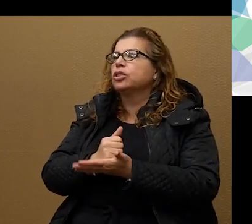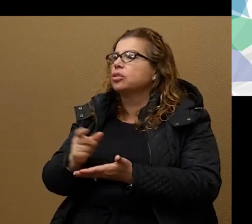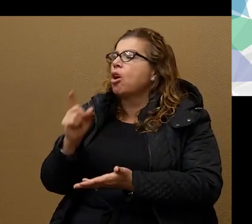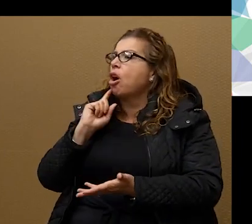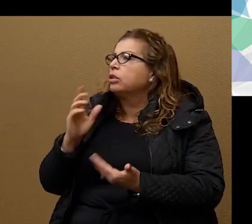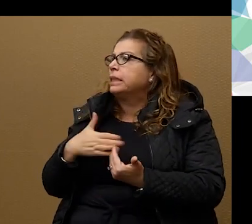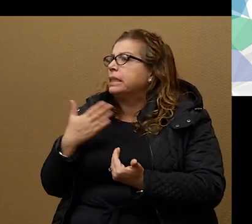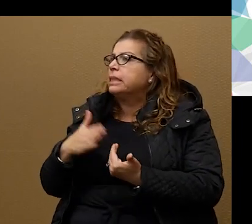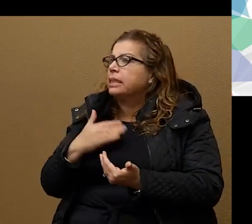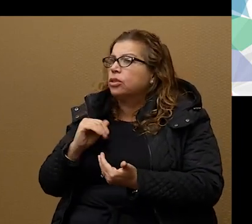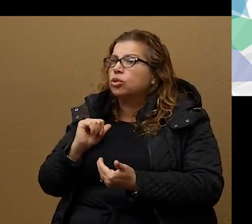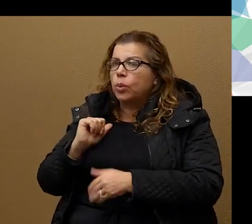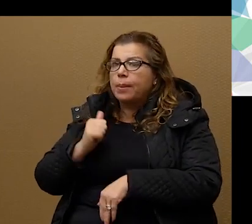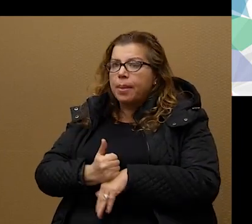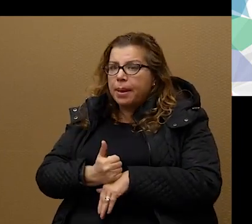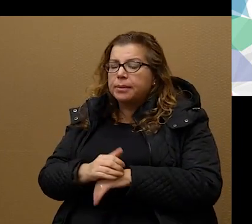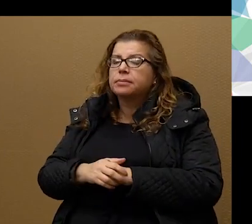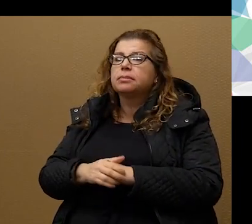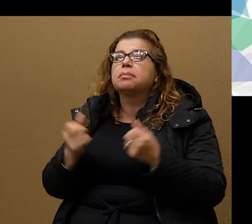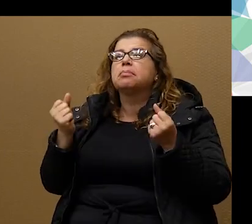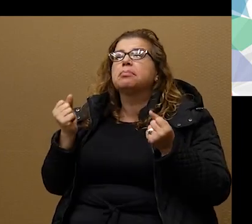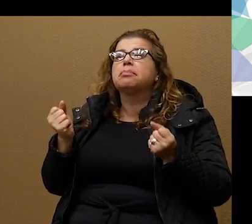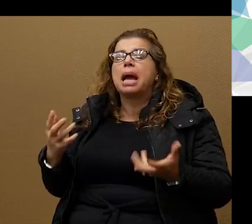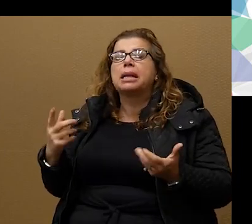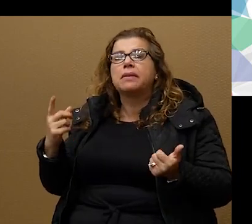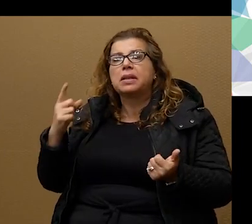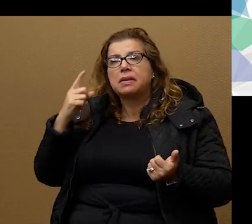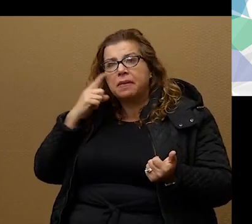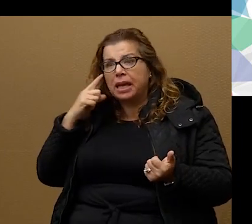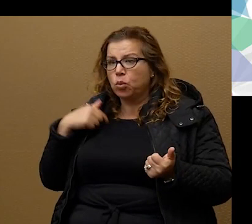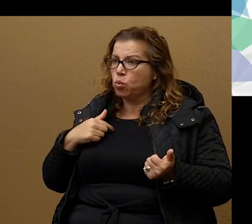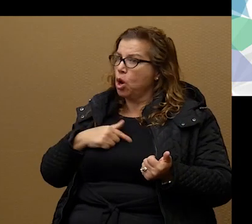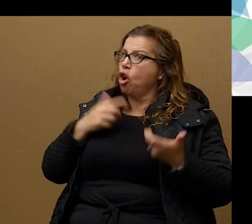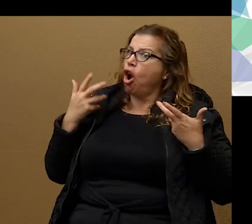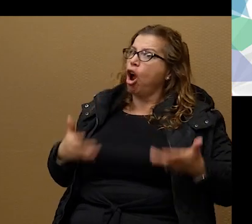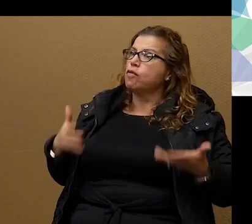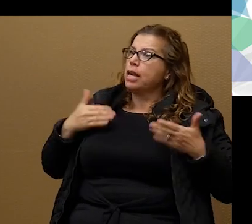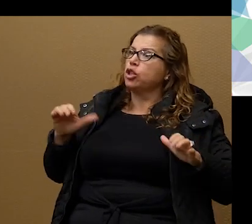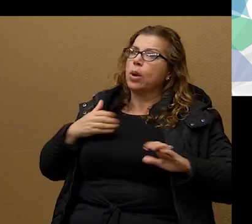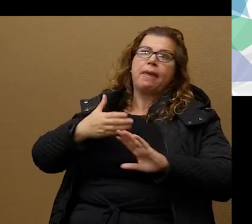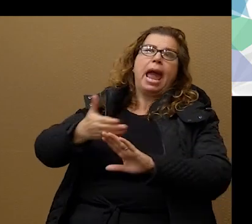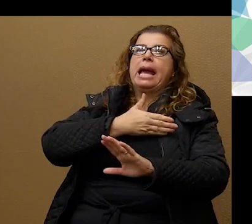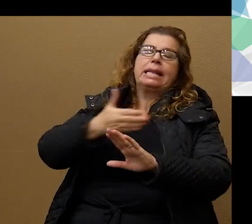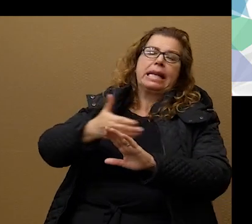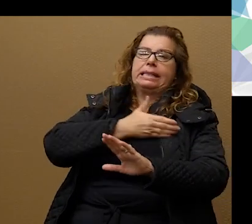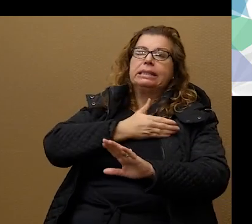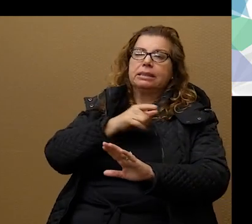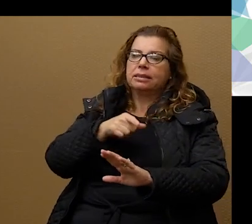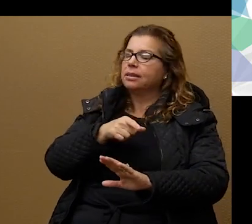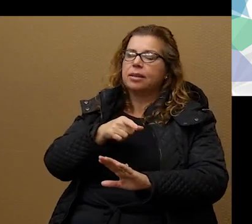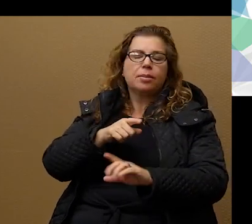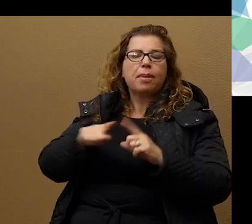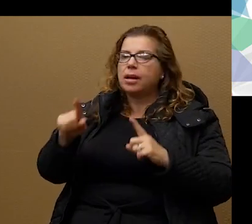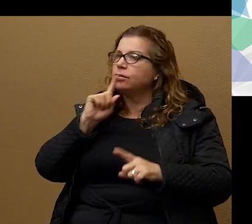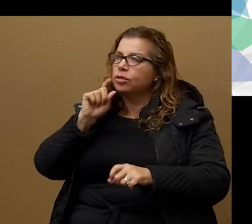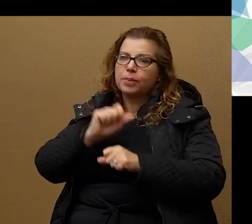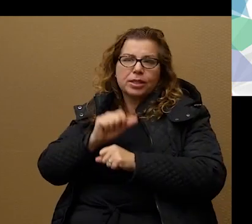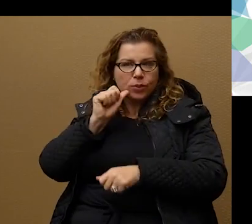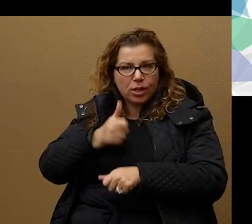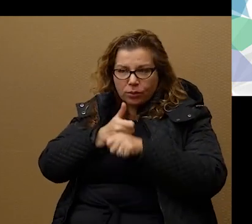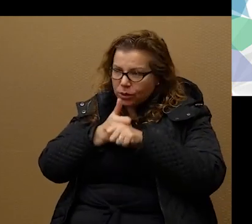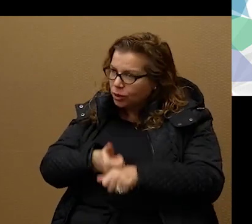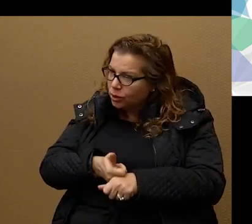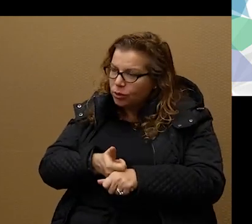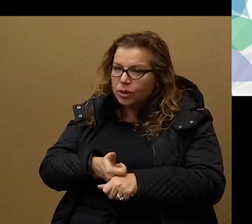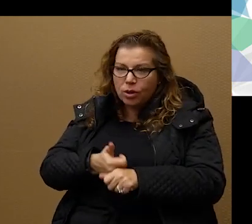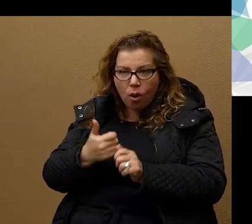implement. And a lot of us think we're doing it already, but we don't do it consistently. And we don't do it with things